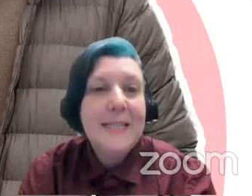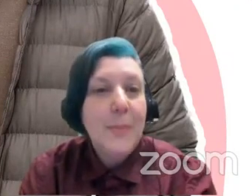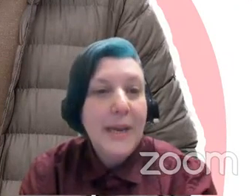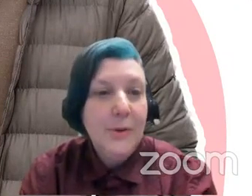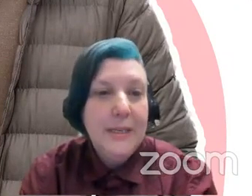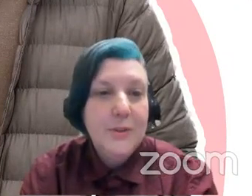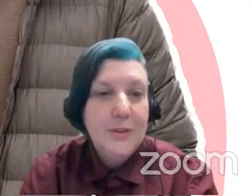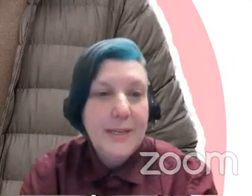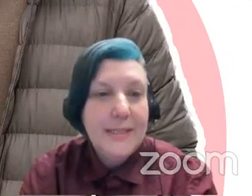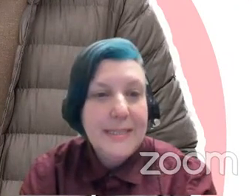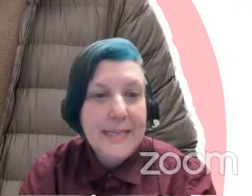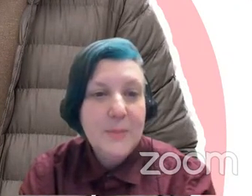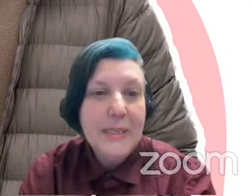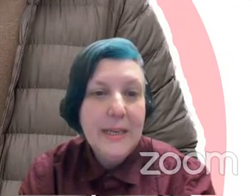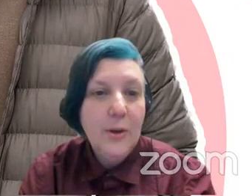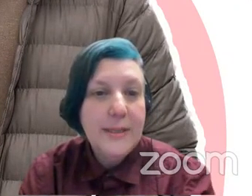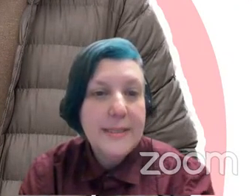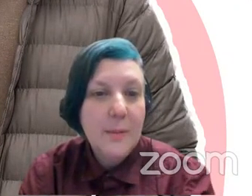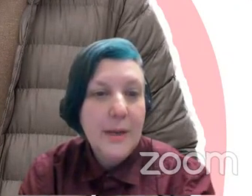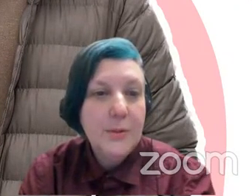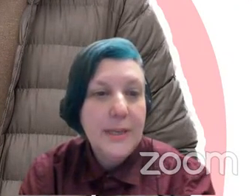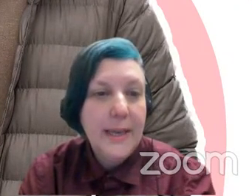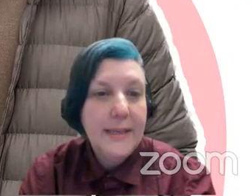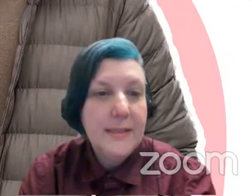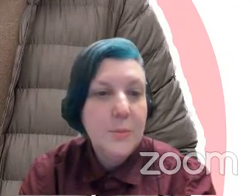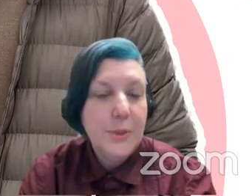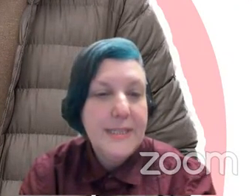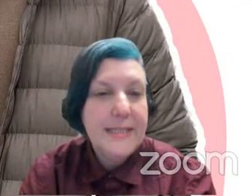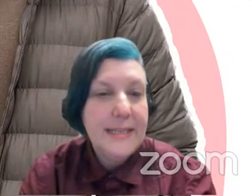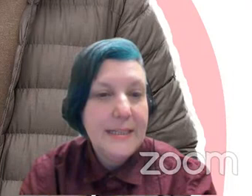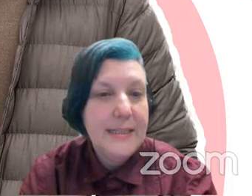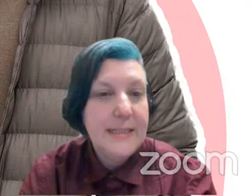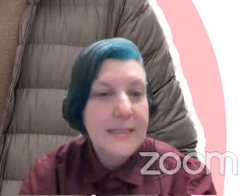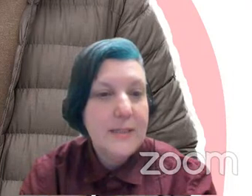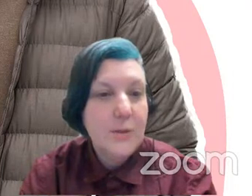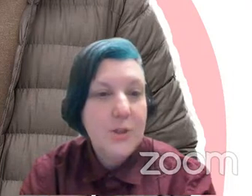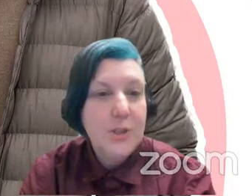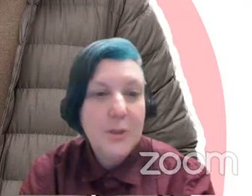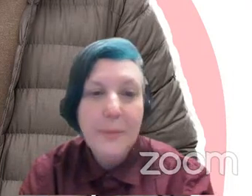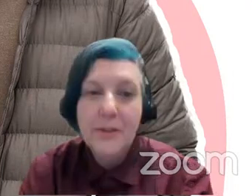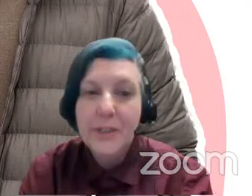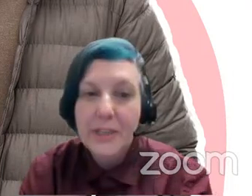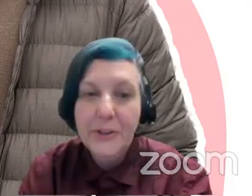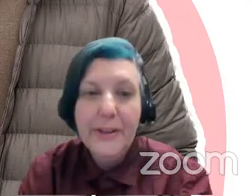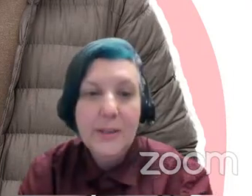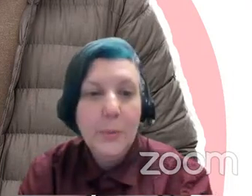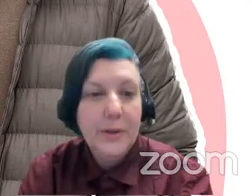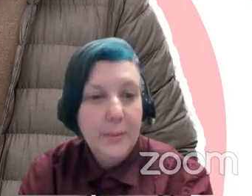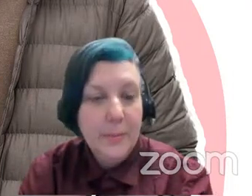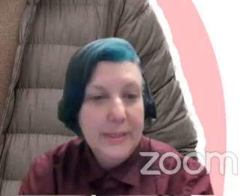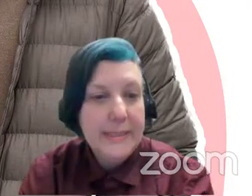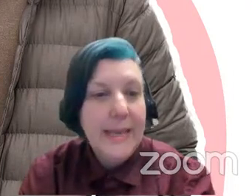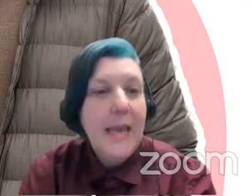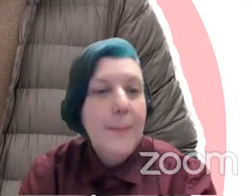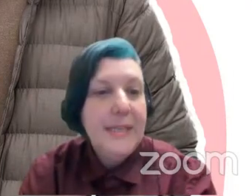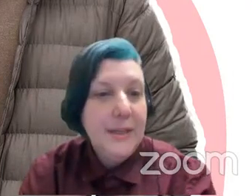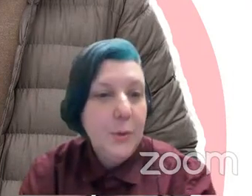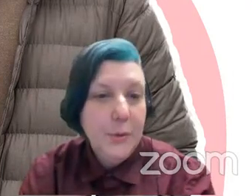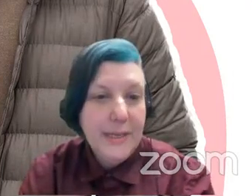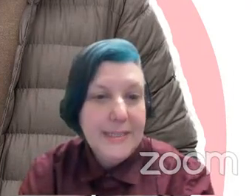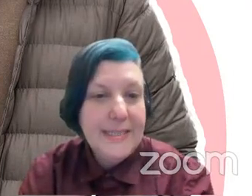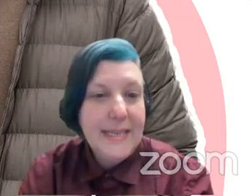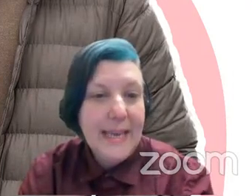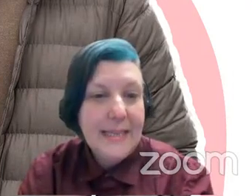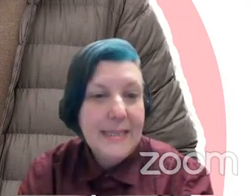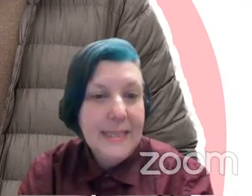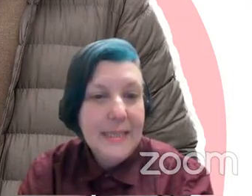Bushwick. Since migrating to the United States, Mateo has come out and embraced his identities as a transgender man of color and queer immigrant.